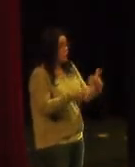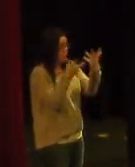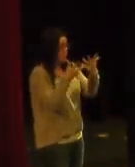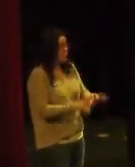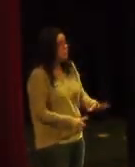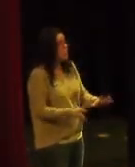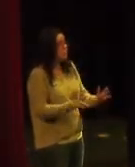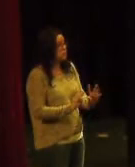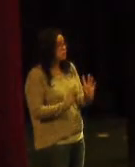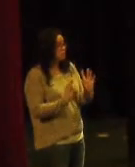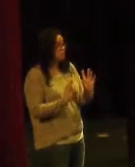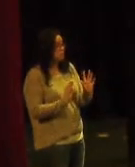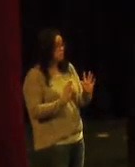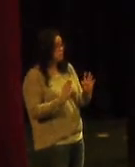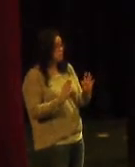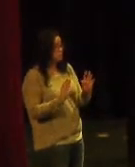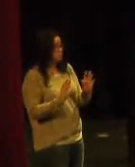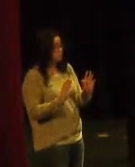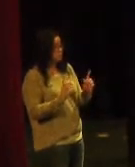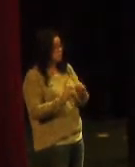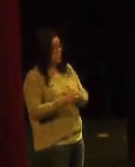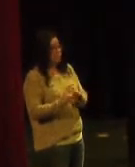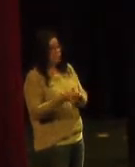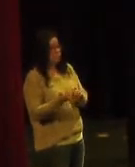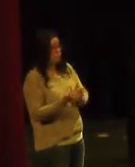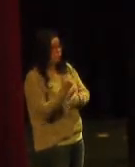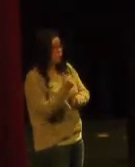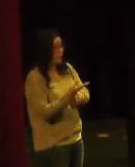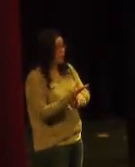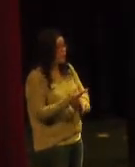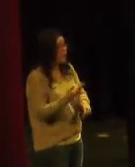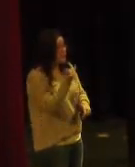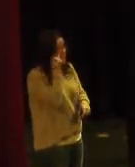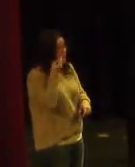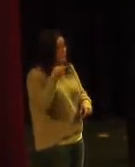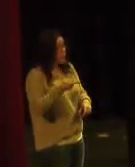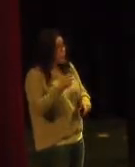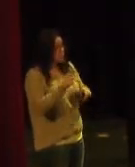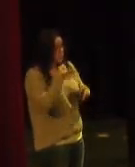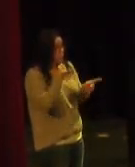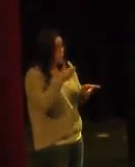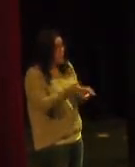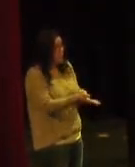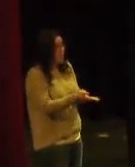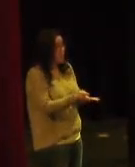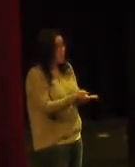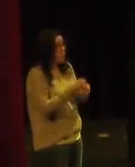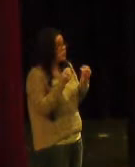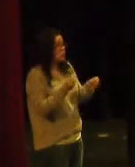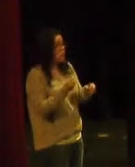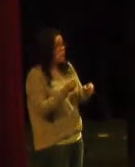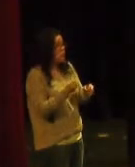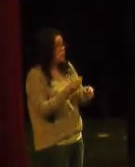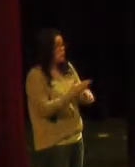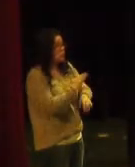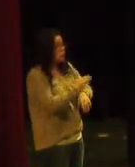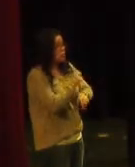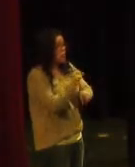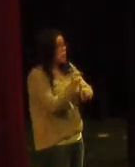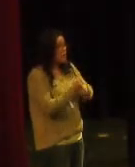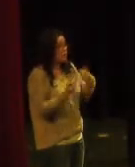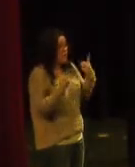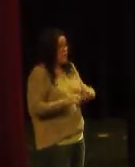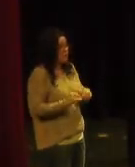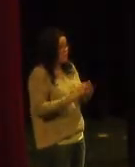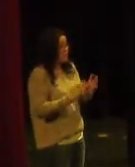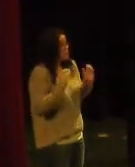they moved on to the next job. If those people weren't there, there was no construction work that was going to happen in our house. There was nobody else